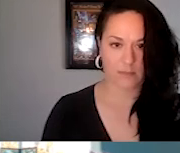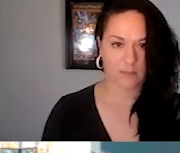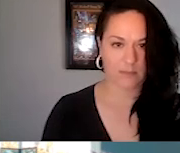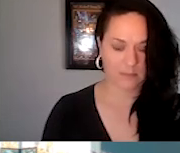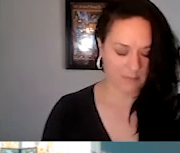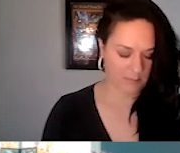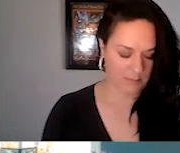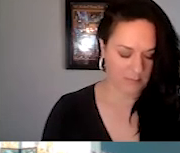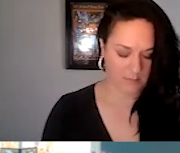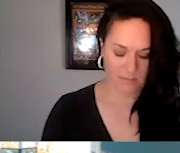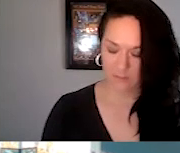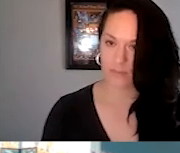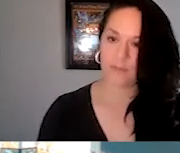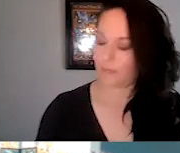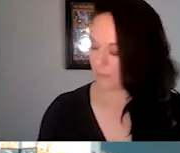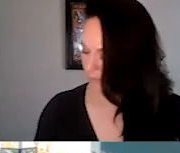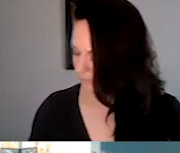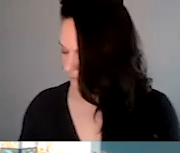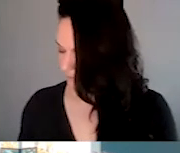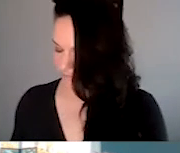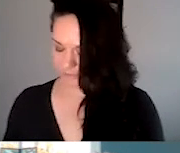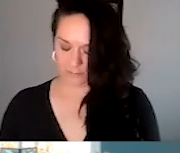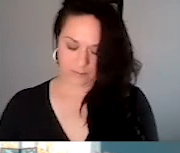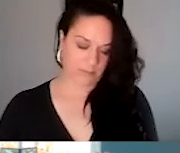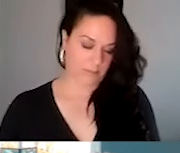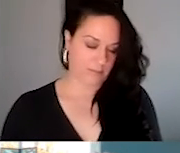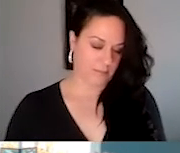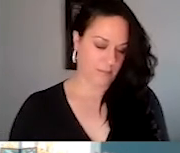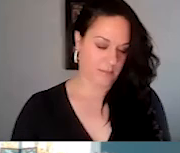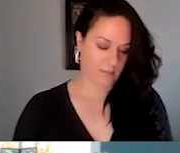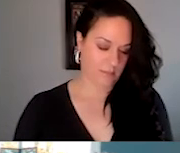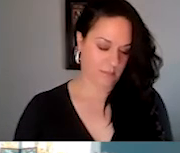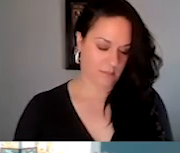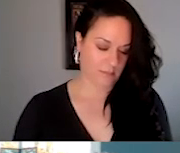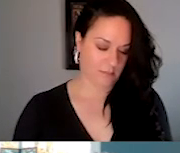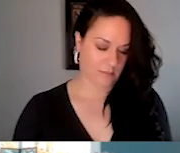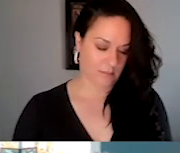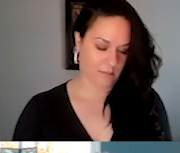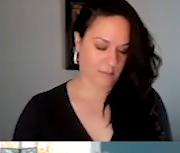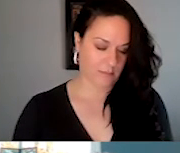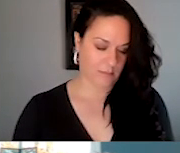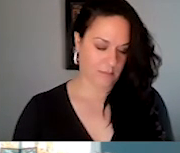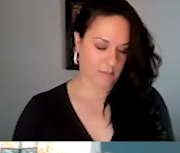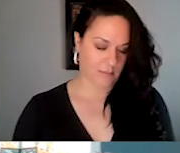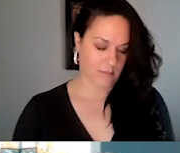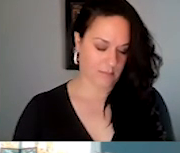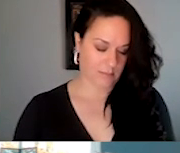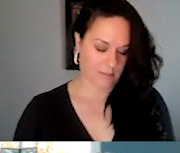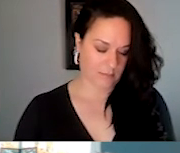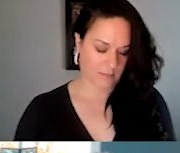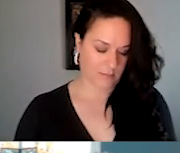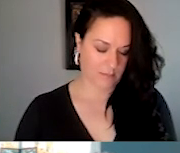able to limit the sale and regulate Delta-8. So depending on what change you were trying to